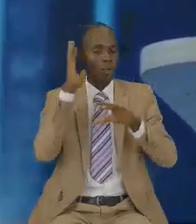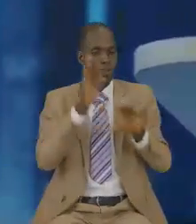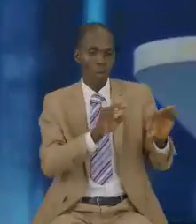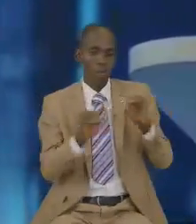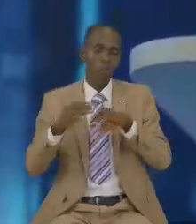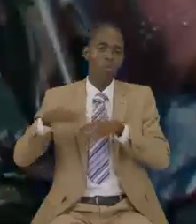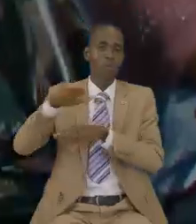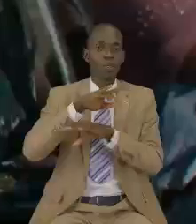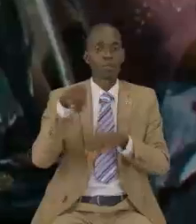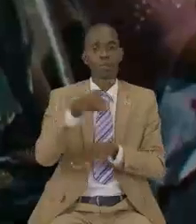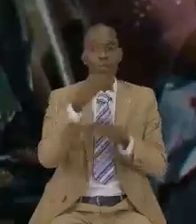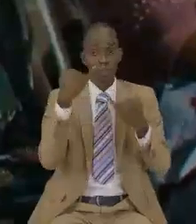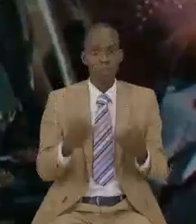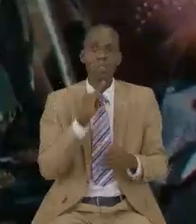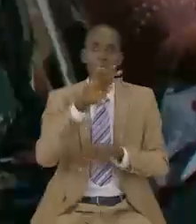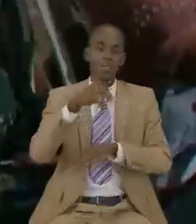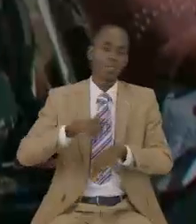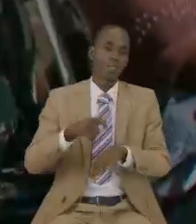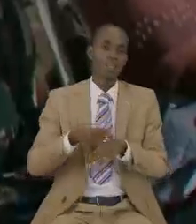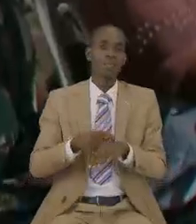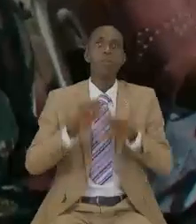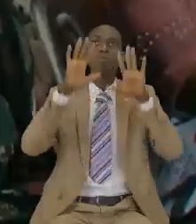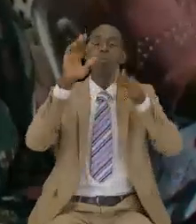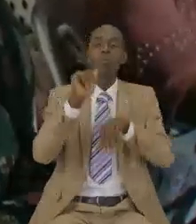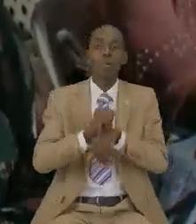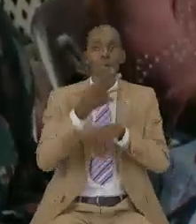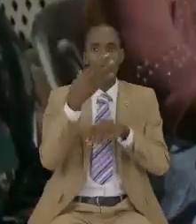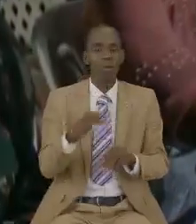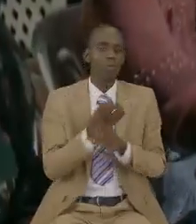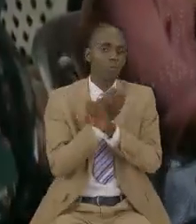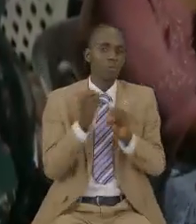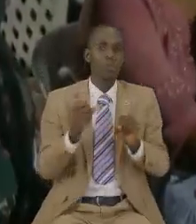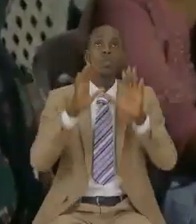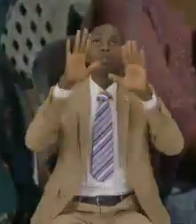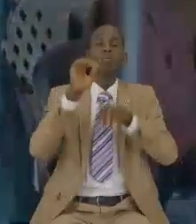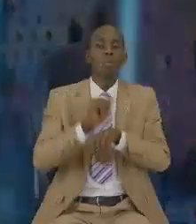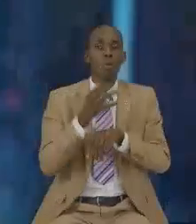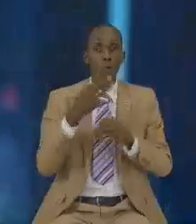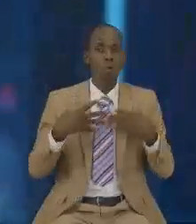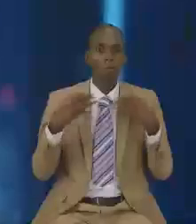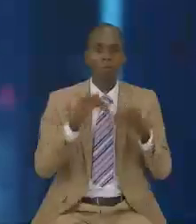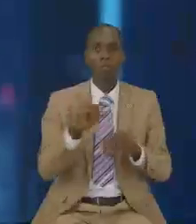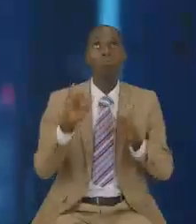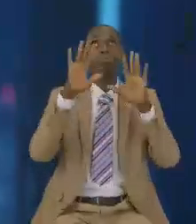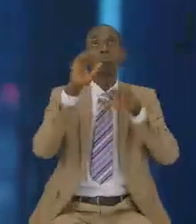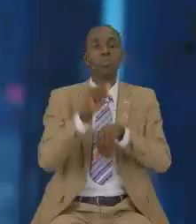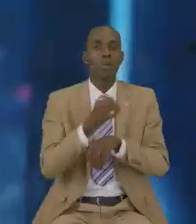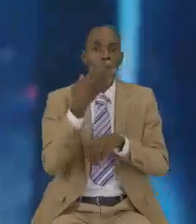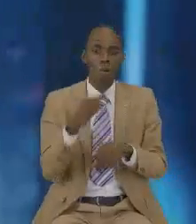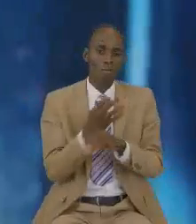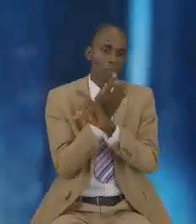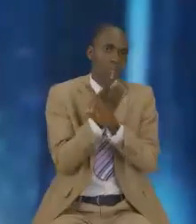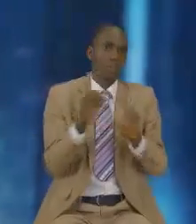is your time. Miracle of salvation, miracle of healing, miracle of